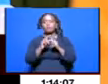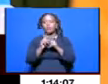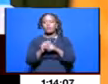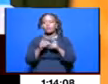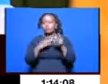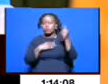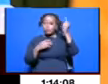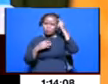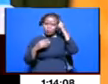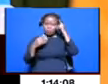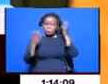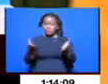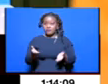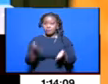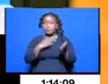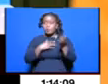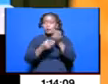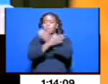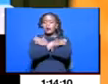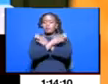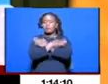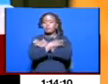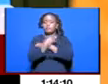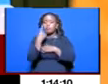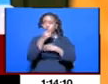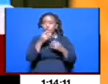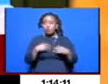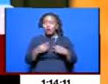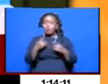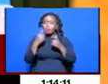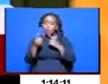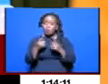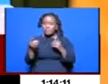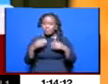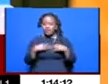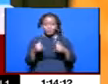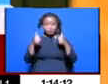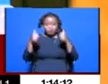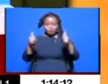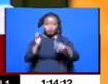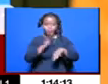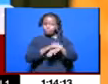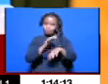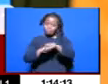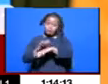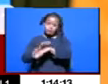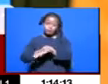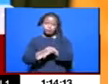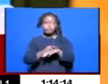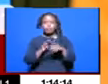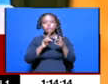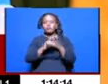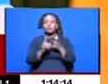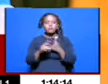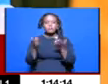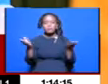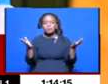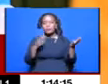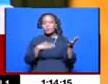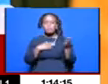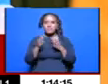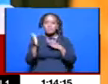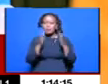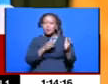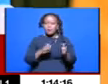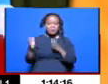my colleagues who have spoken have done a sterling job, and I do not intend